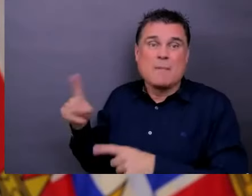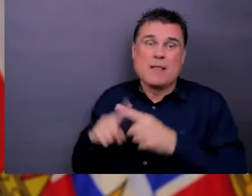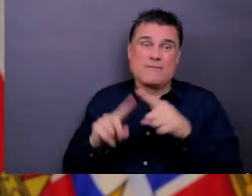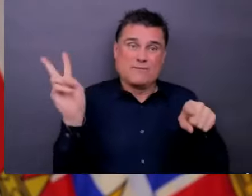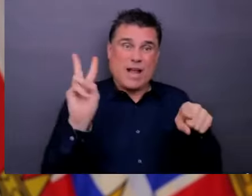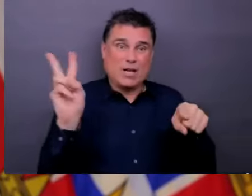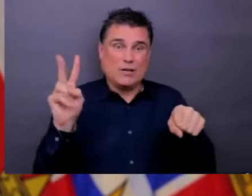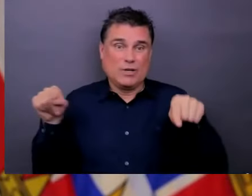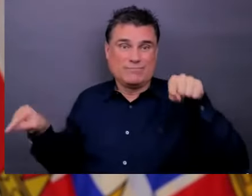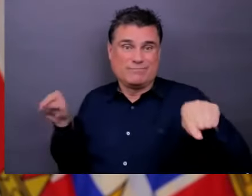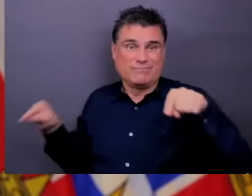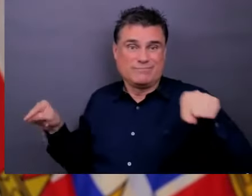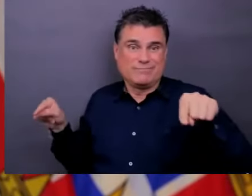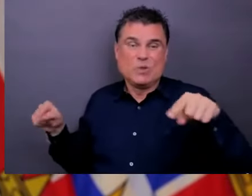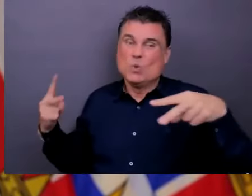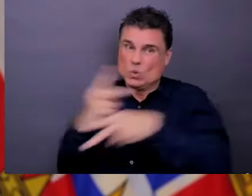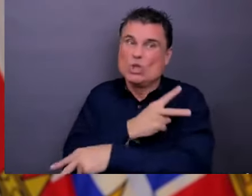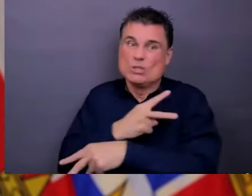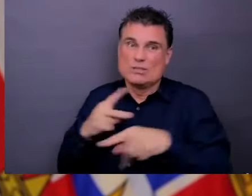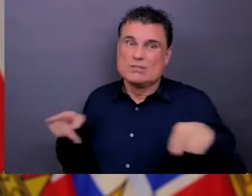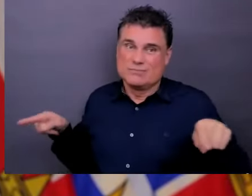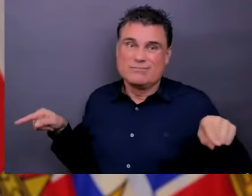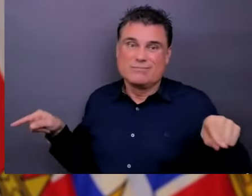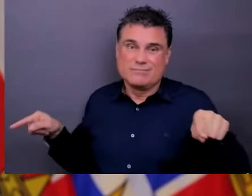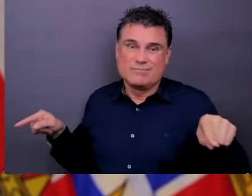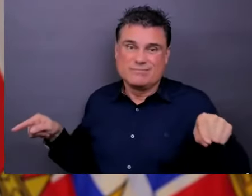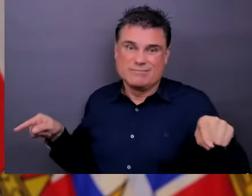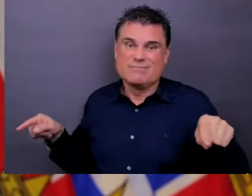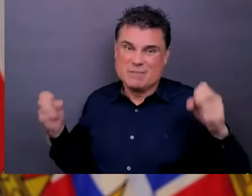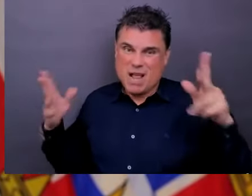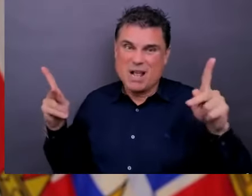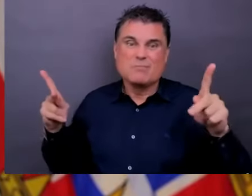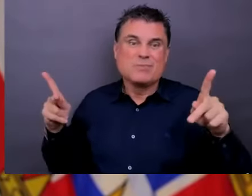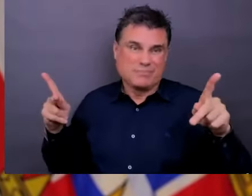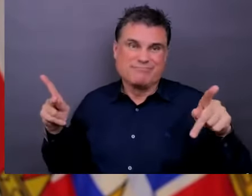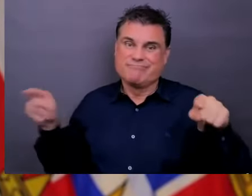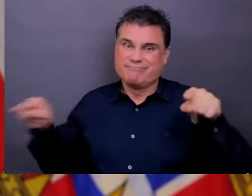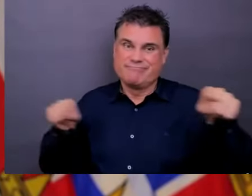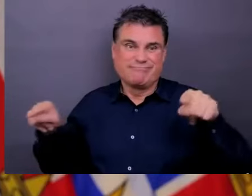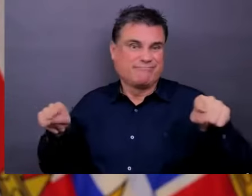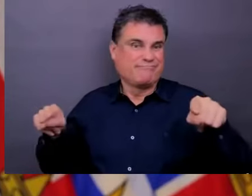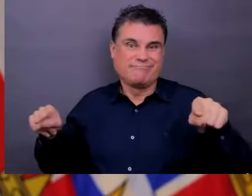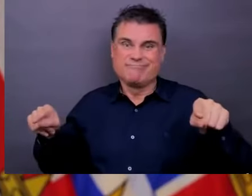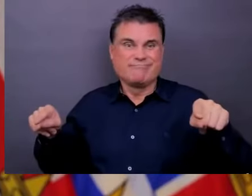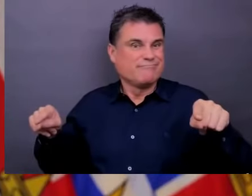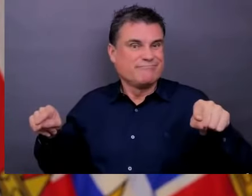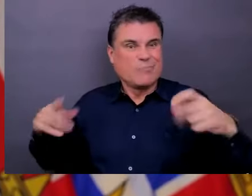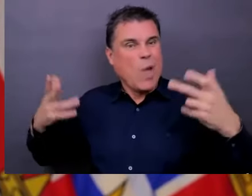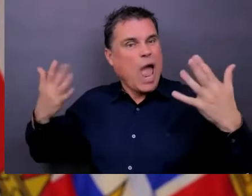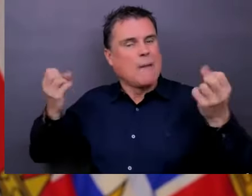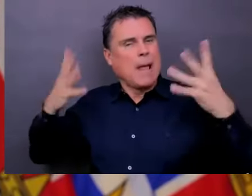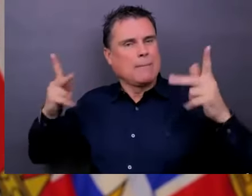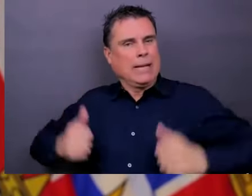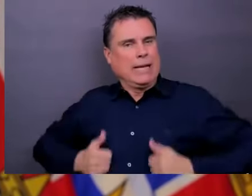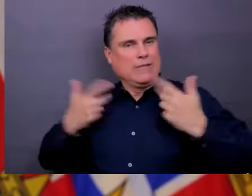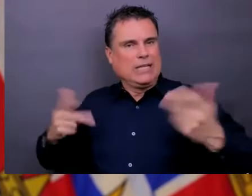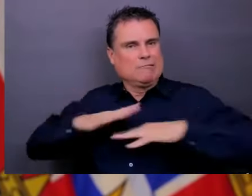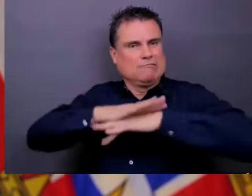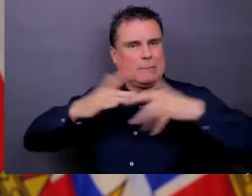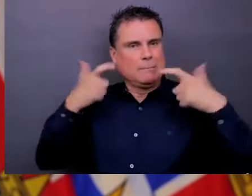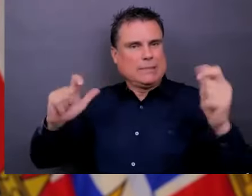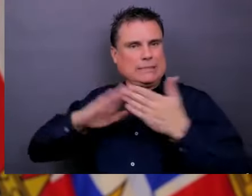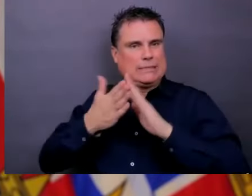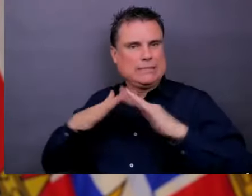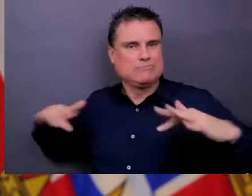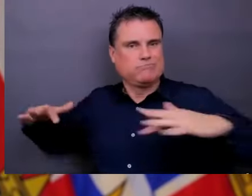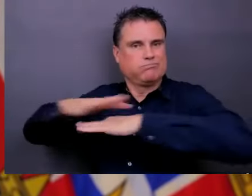terms of cases today reflects what has happened as long as 2 weeks ago. So what we've started to see in the last